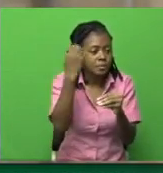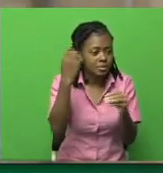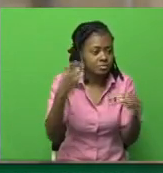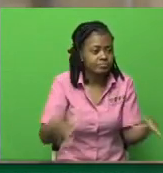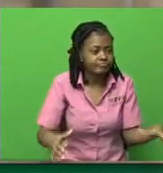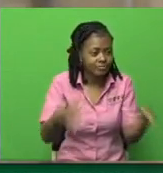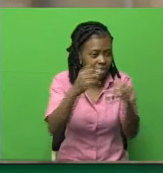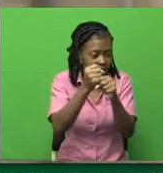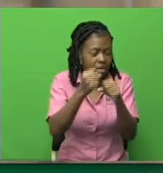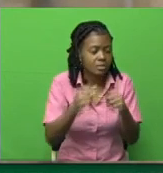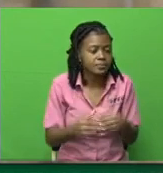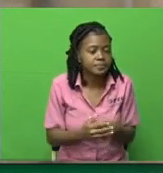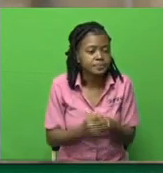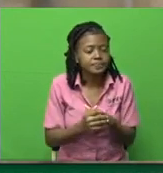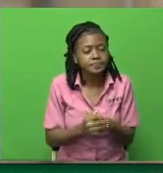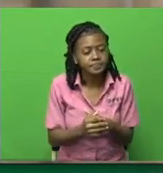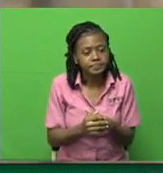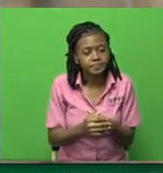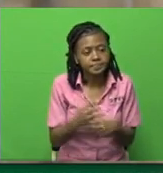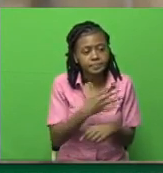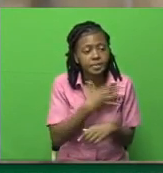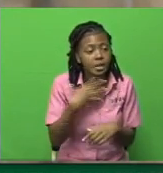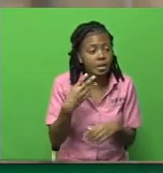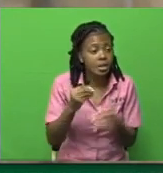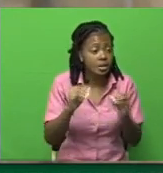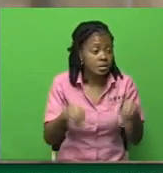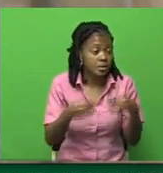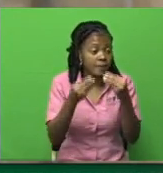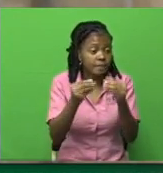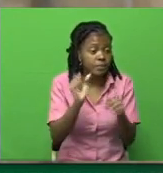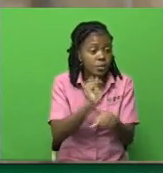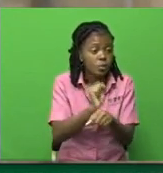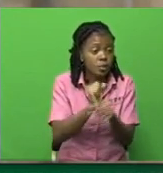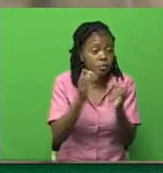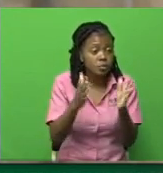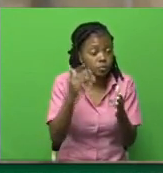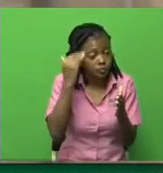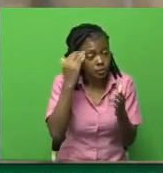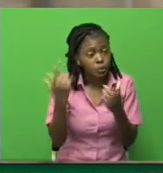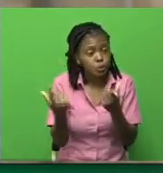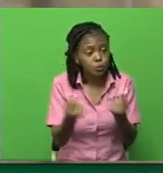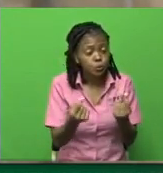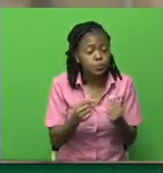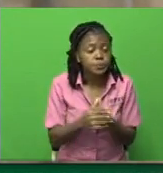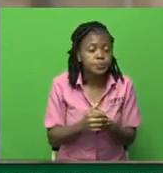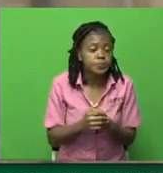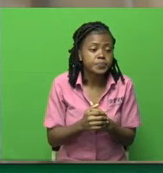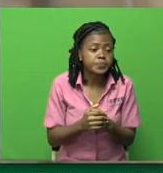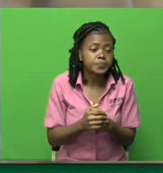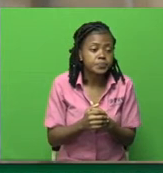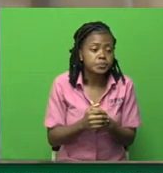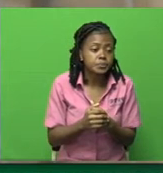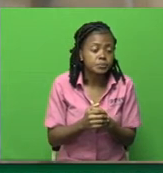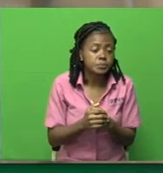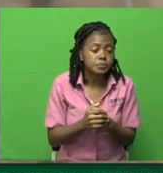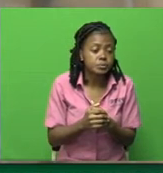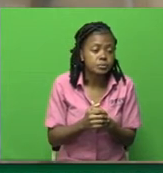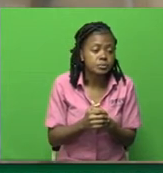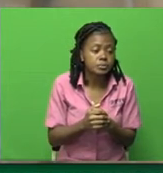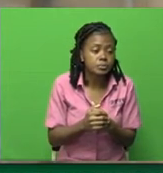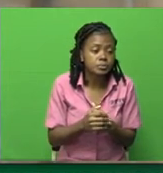assigned his responsibilities to identify the third recommendation identify power system